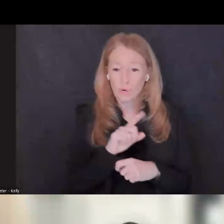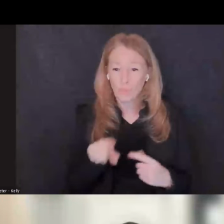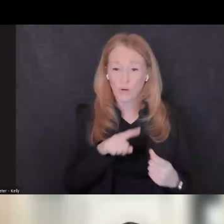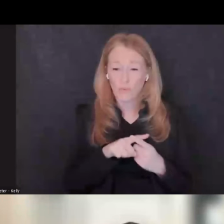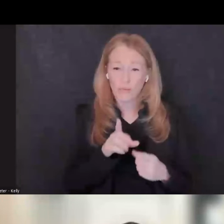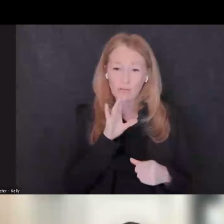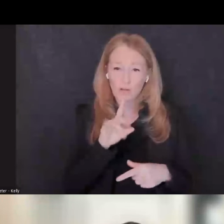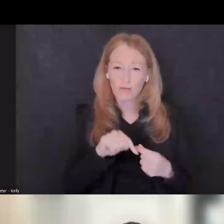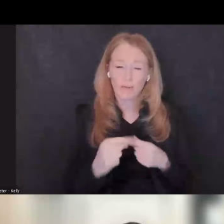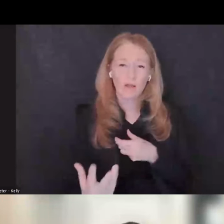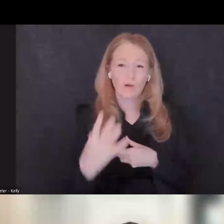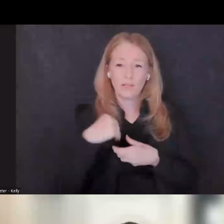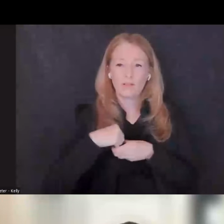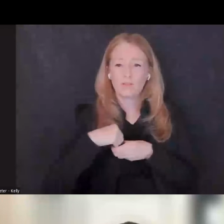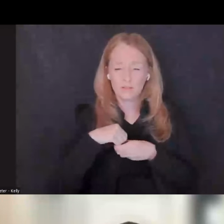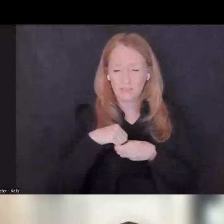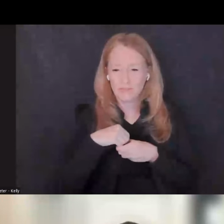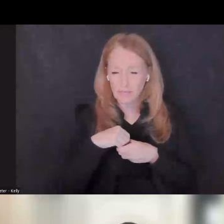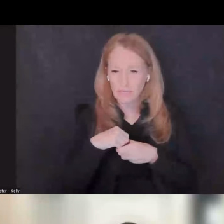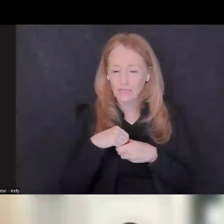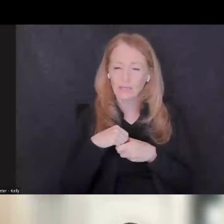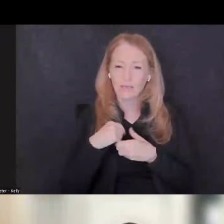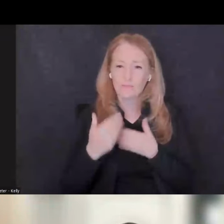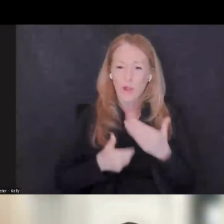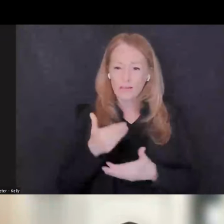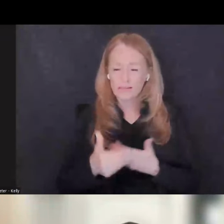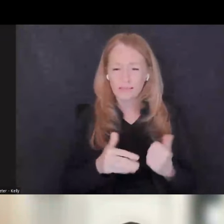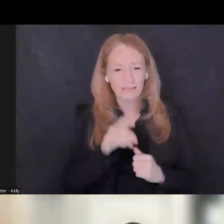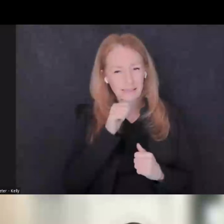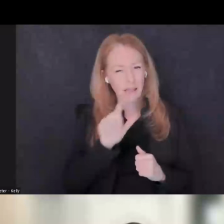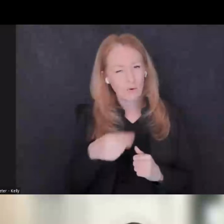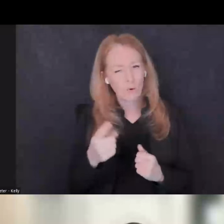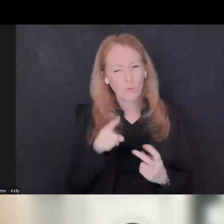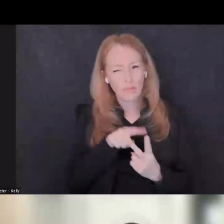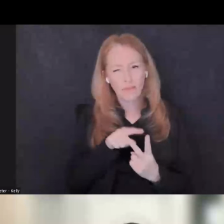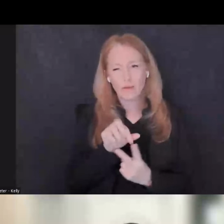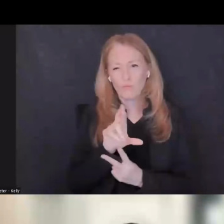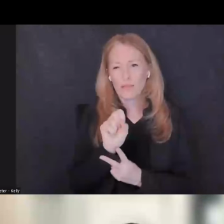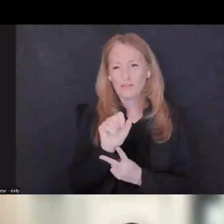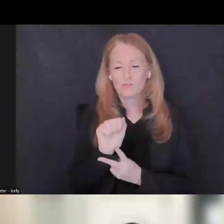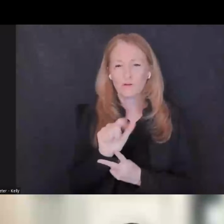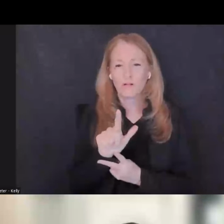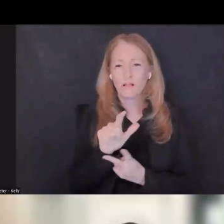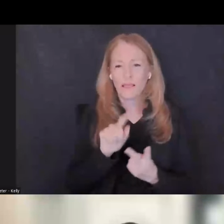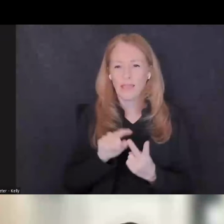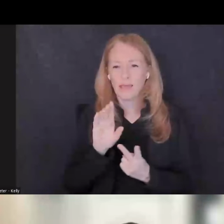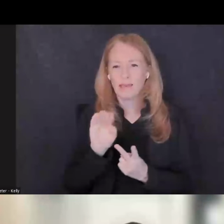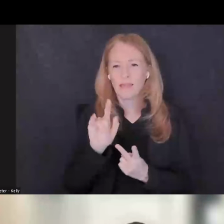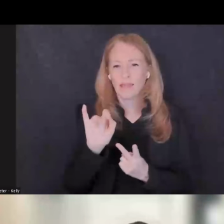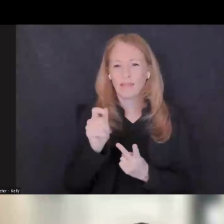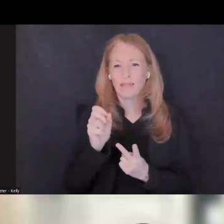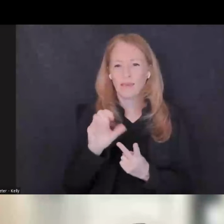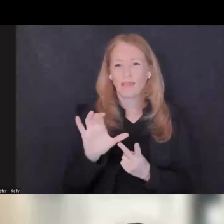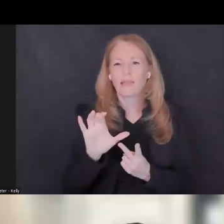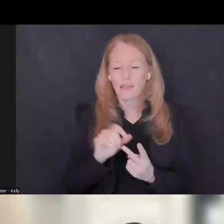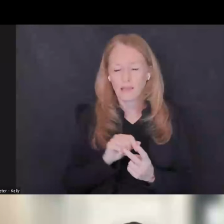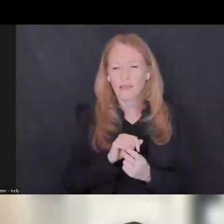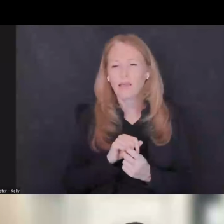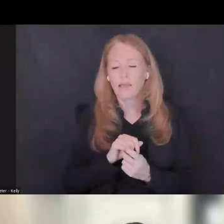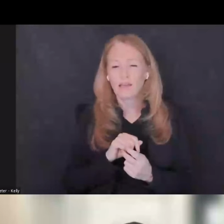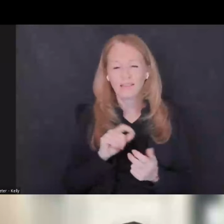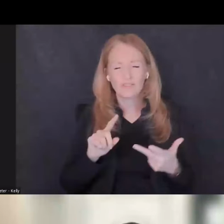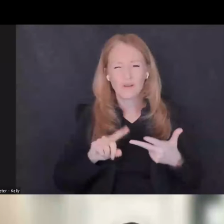inclusivity practices, that we're not just looking at racial and ethnic, we're also looking at some of the things that are right in front of our faces, specifically